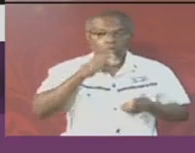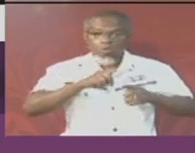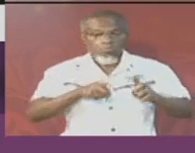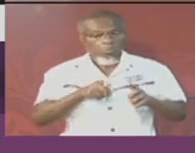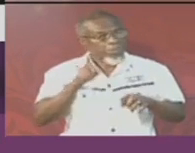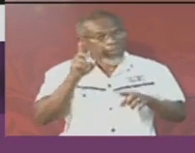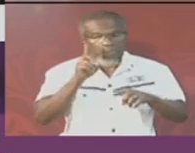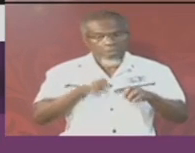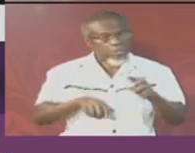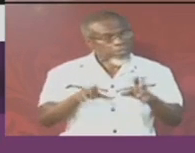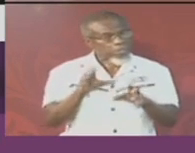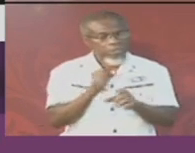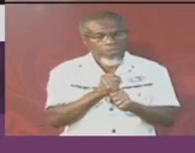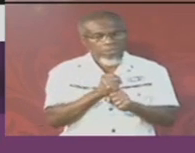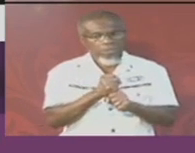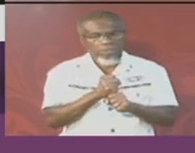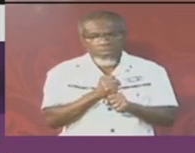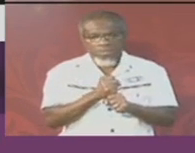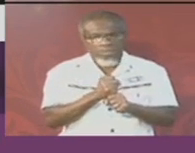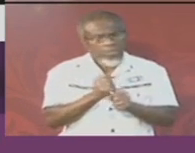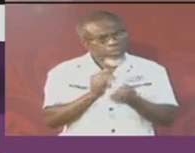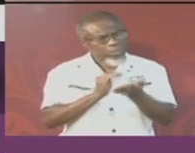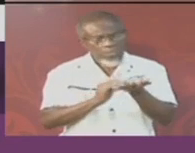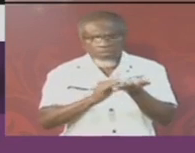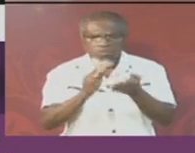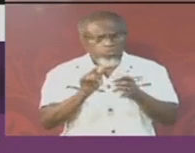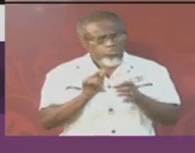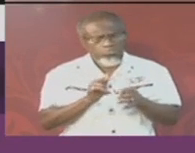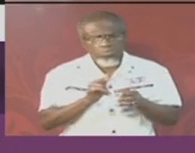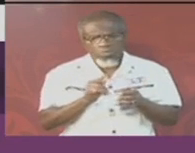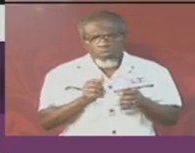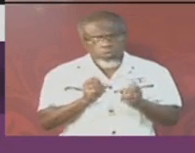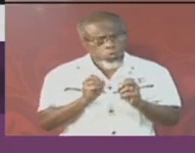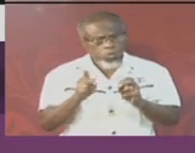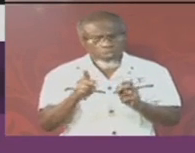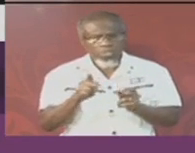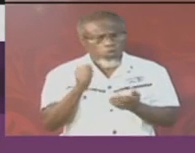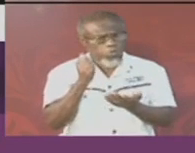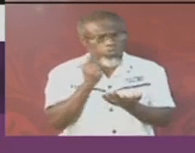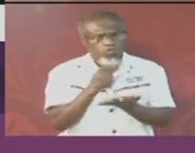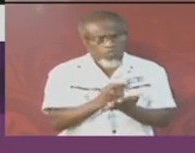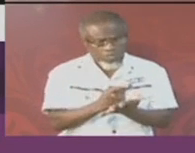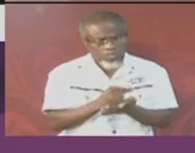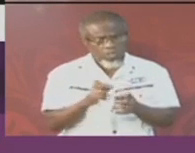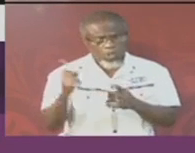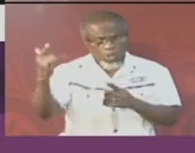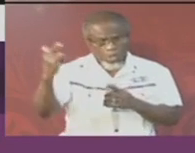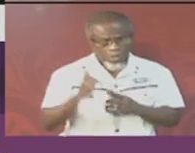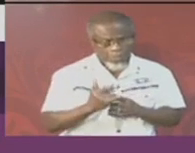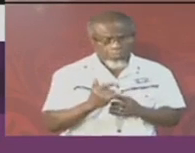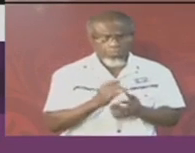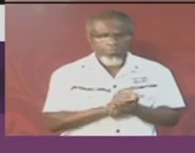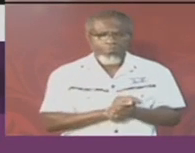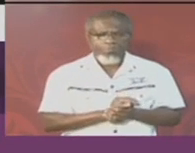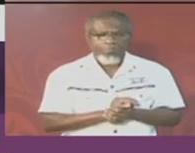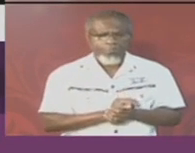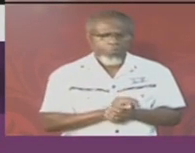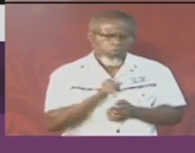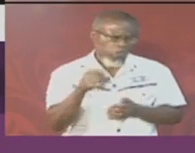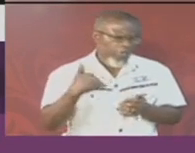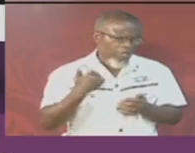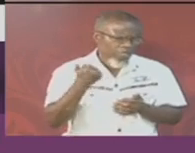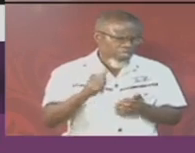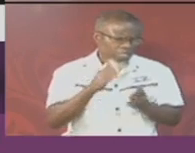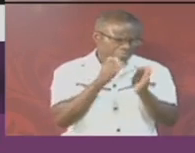sort of hint of the exemption and are feeling lost in the system. So these are real people coming to us. Do you have any plans to look at that system again,